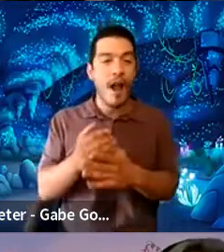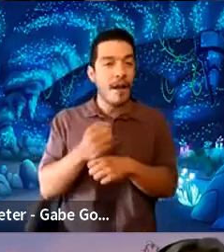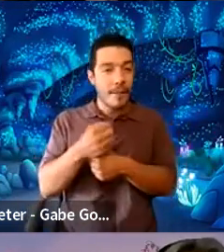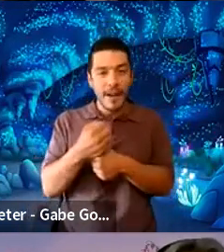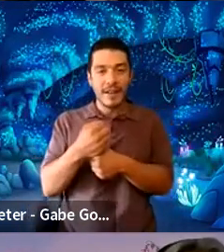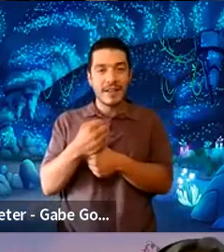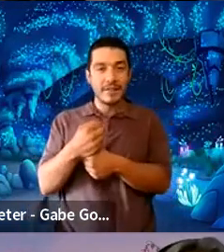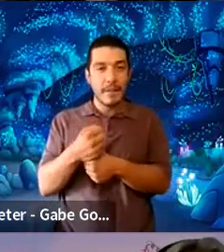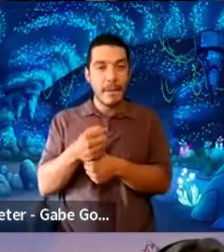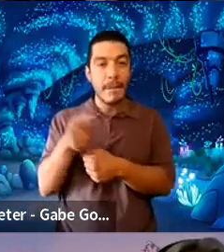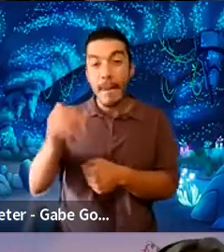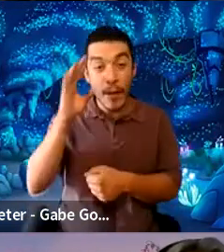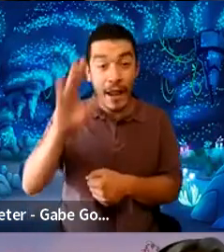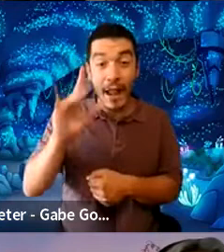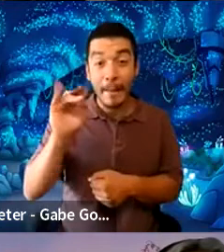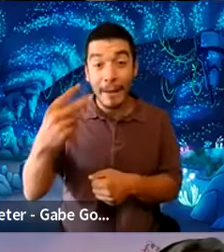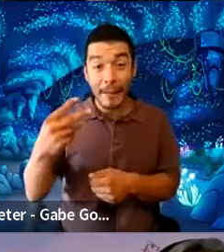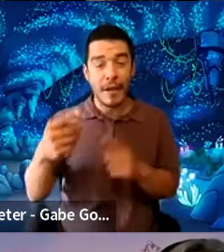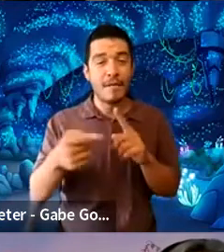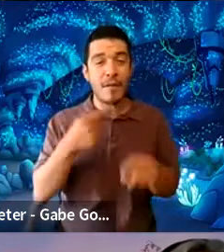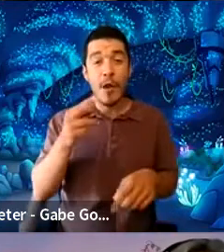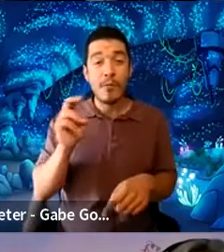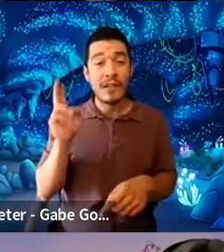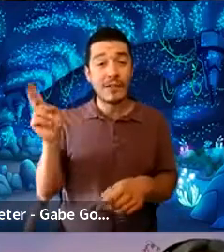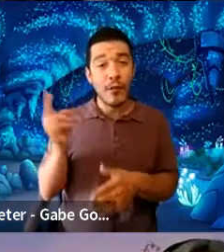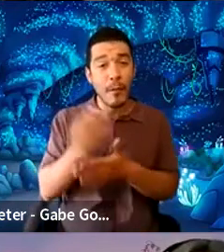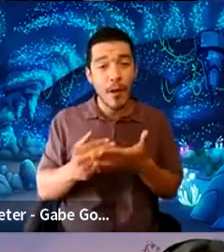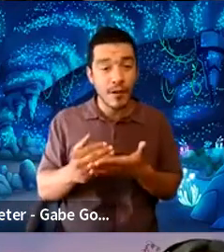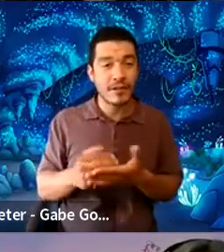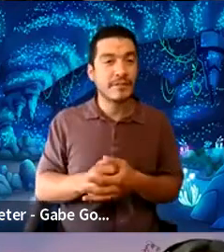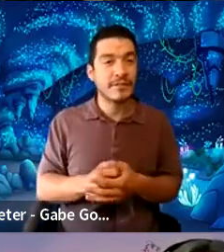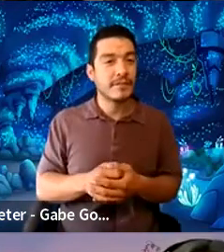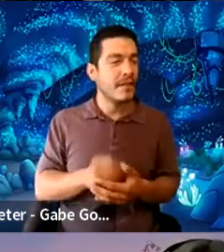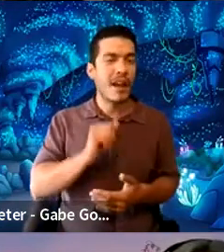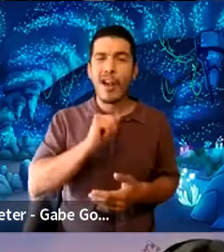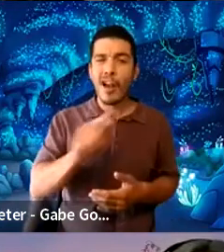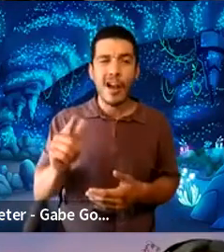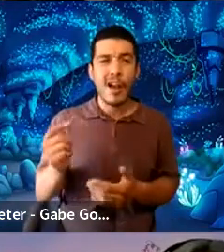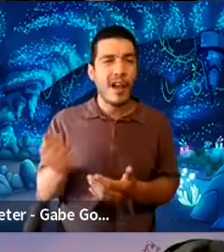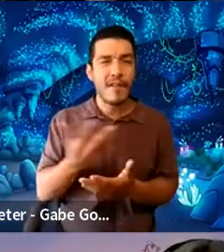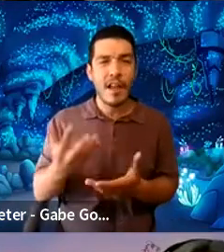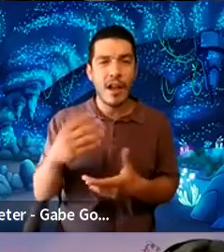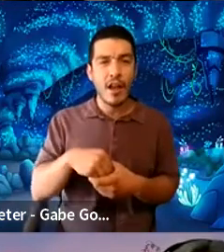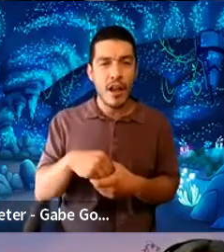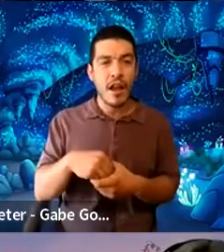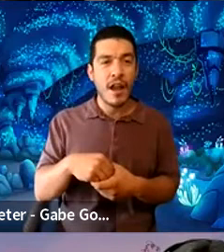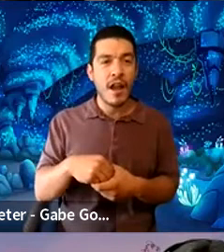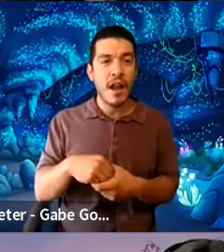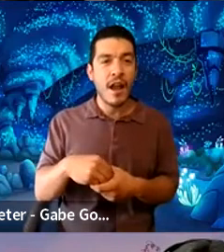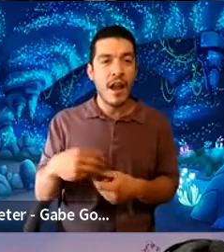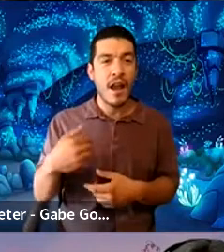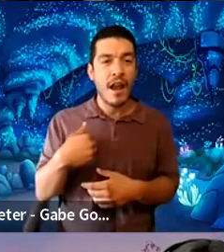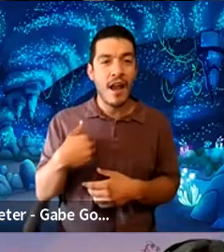mean, you made a blimp for us out of prehistoric parts completely. And almost everything included hagfish slime.